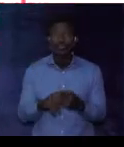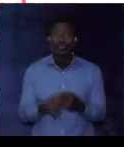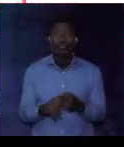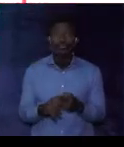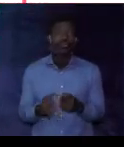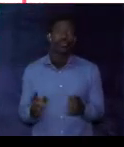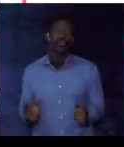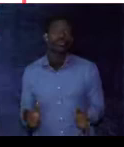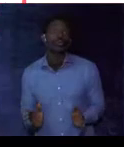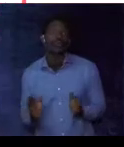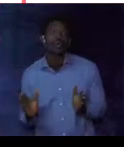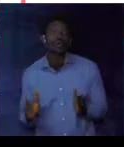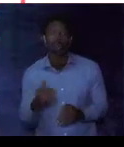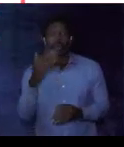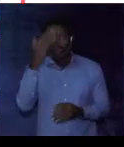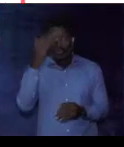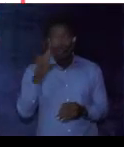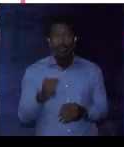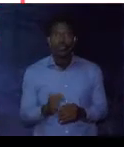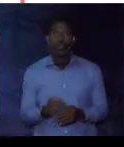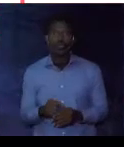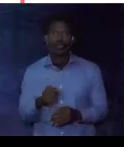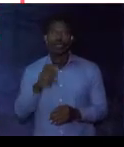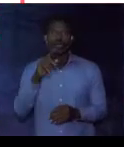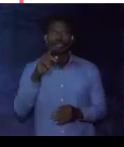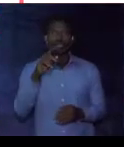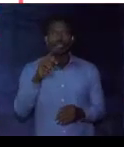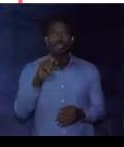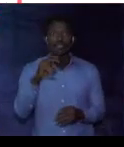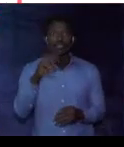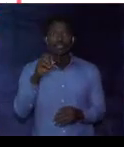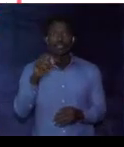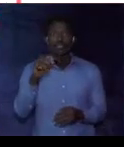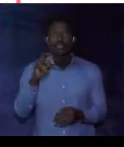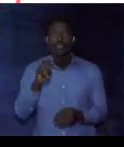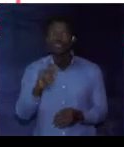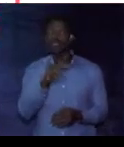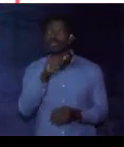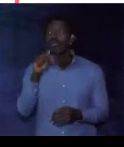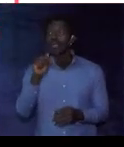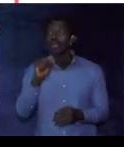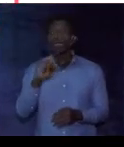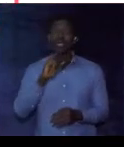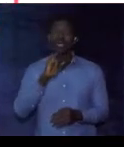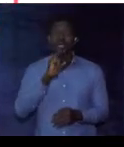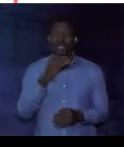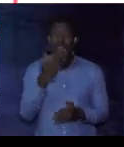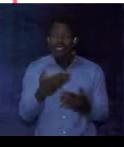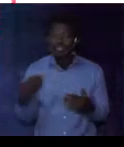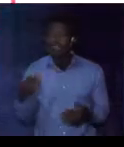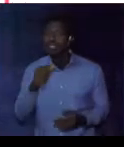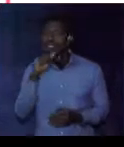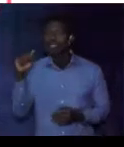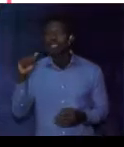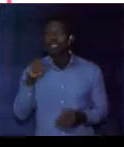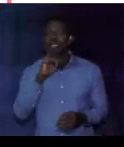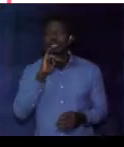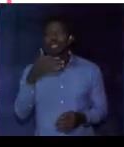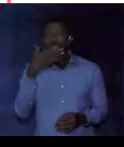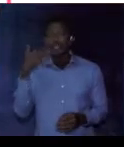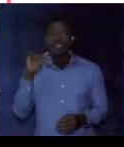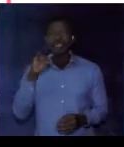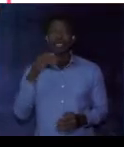to persuade why thing A is better than thing B. Why Auntie